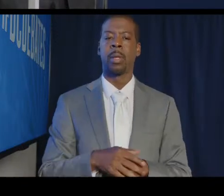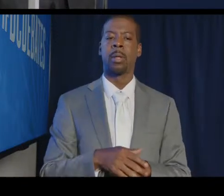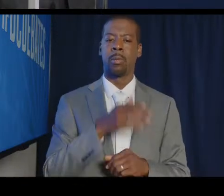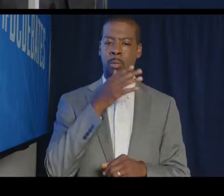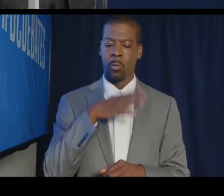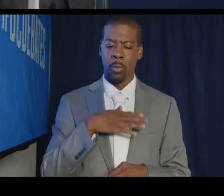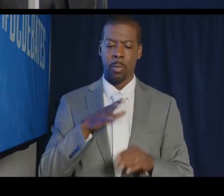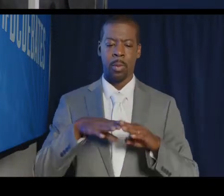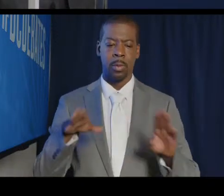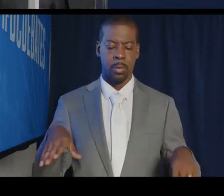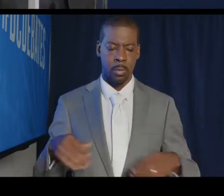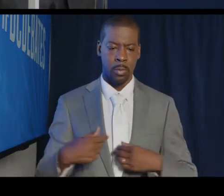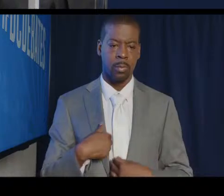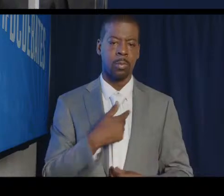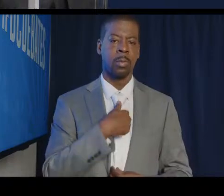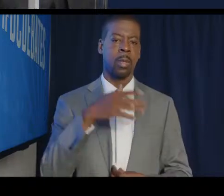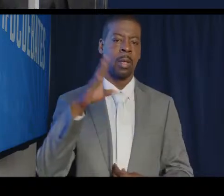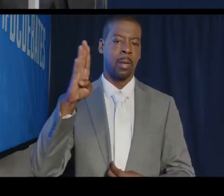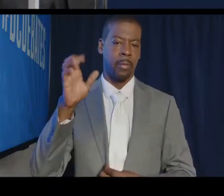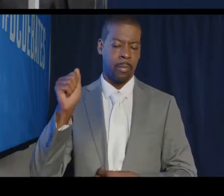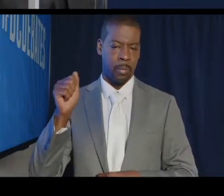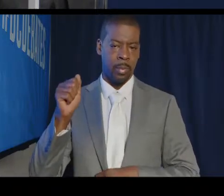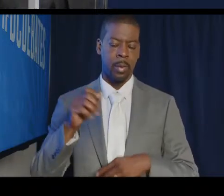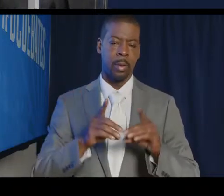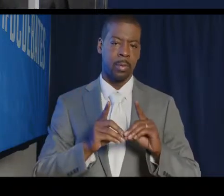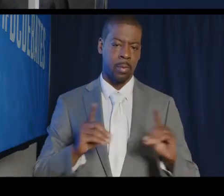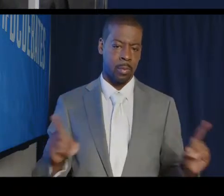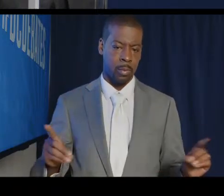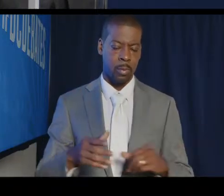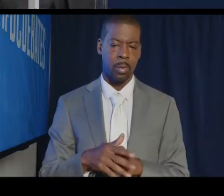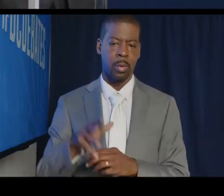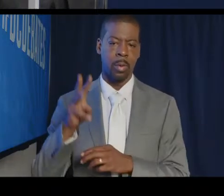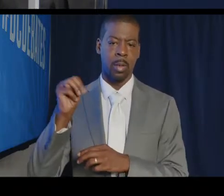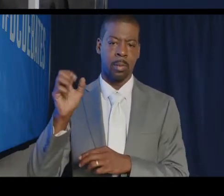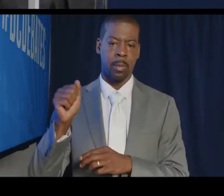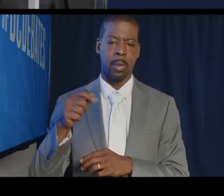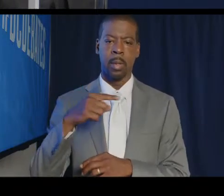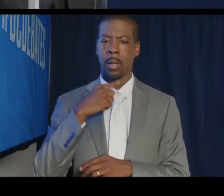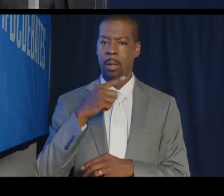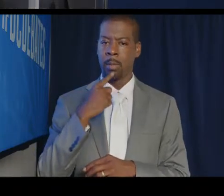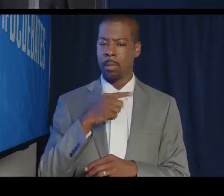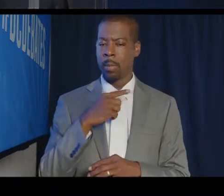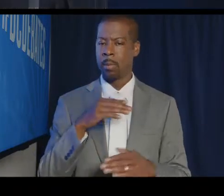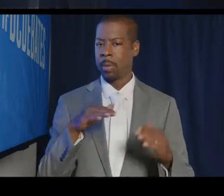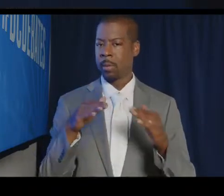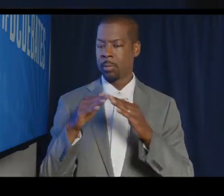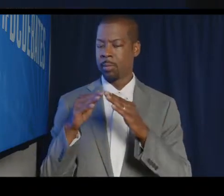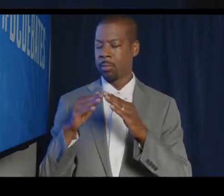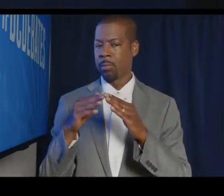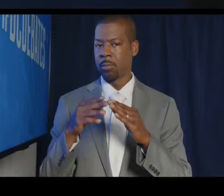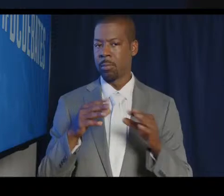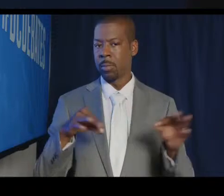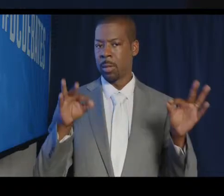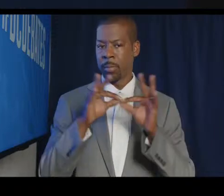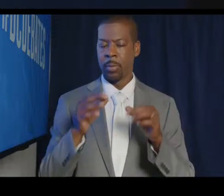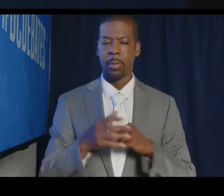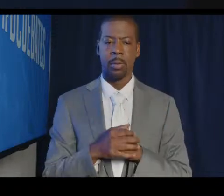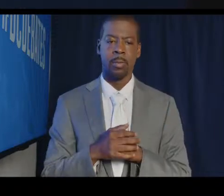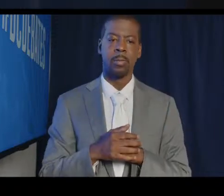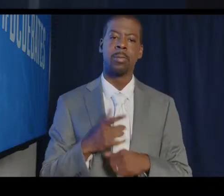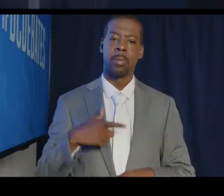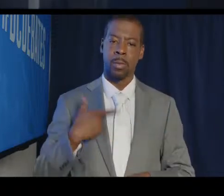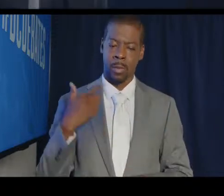from Furman University in Greenville, South Carolina, and her Master's in Public Affairs from Princeton University. She lives in Petworth with her husband and 2